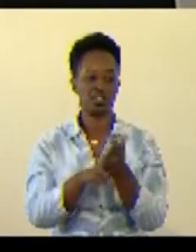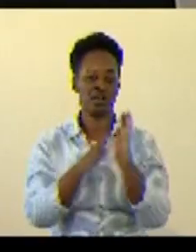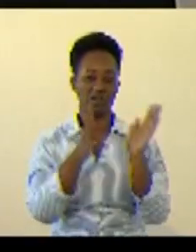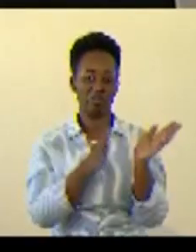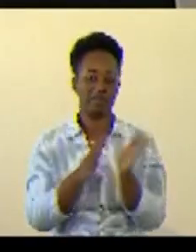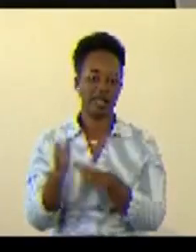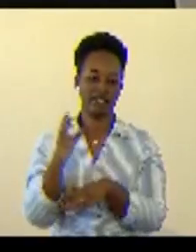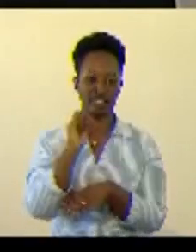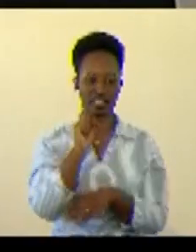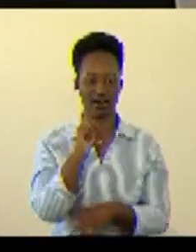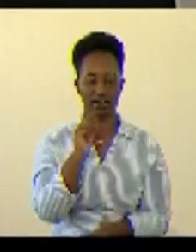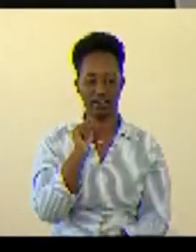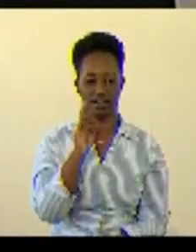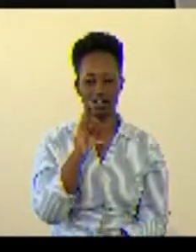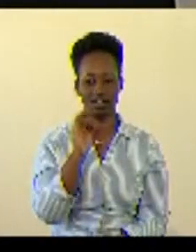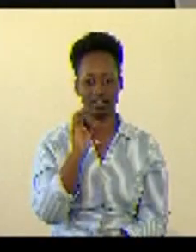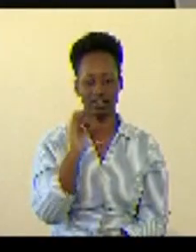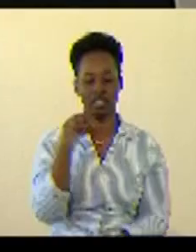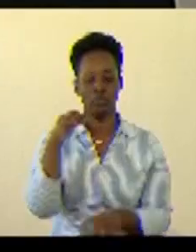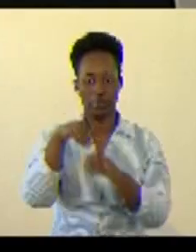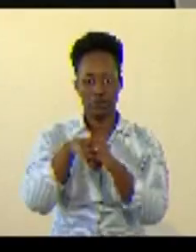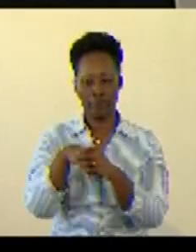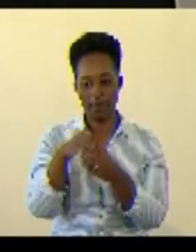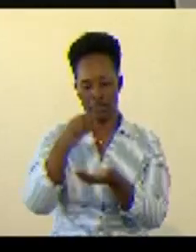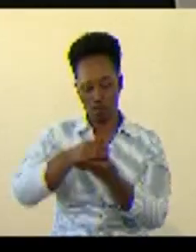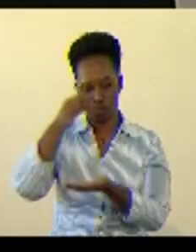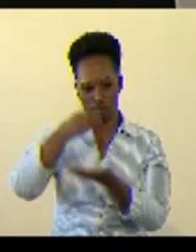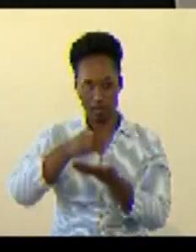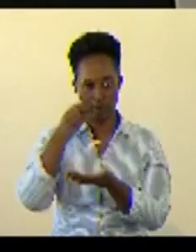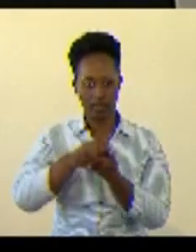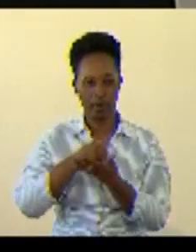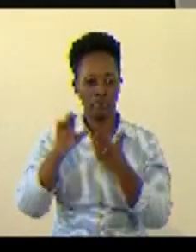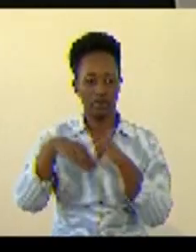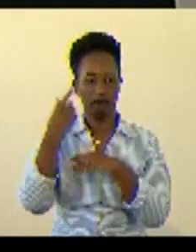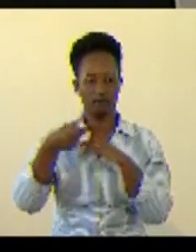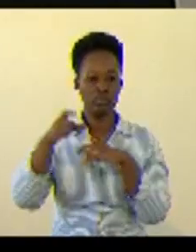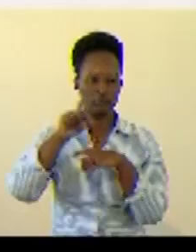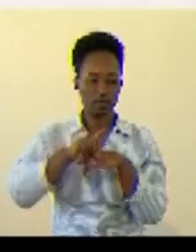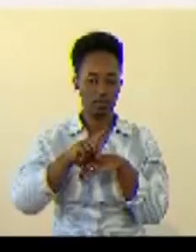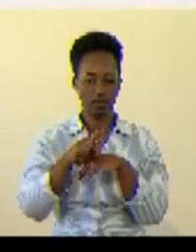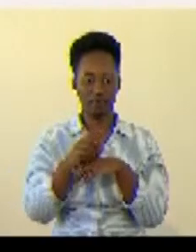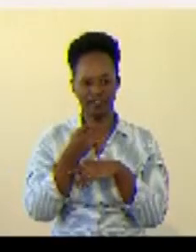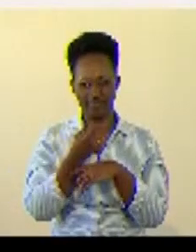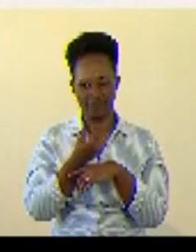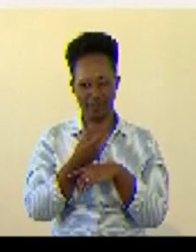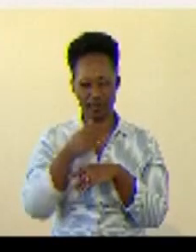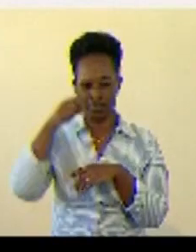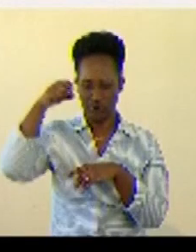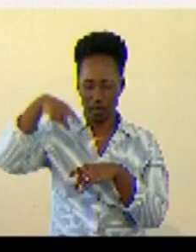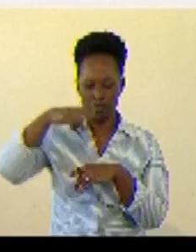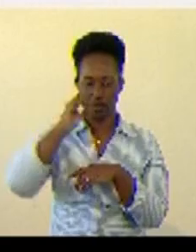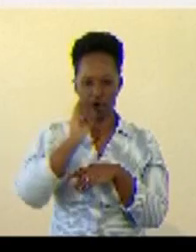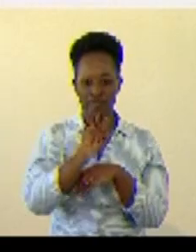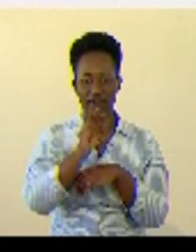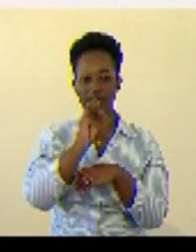starch, extract in a test tube, and add on a few drops of iodine